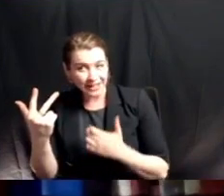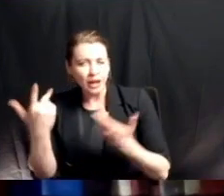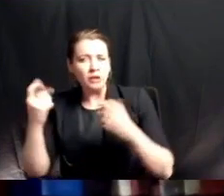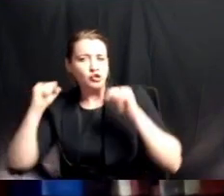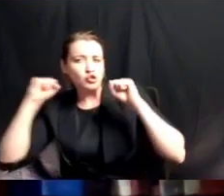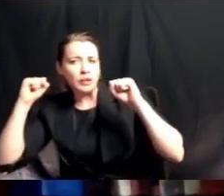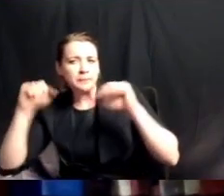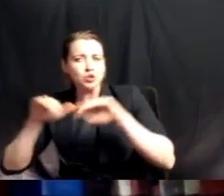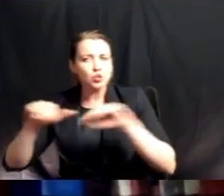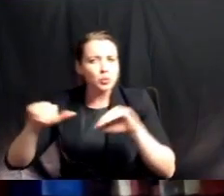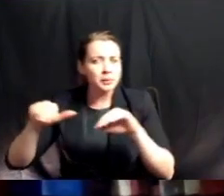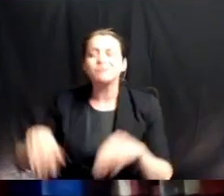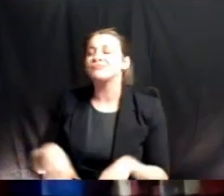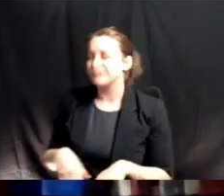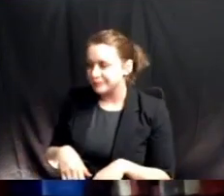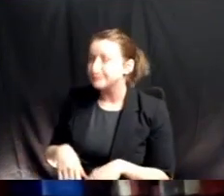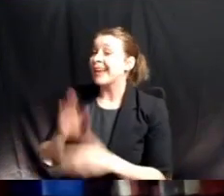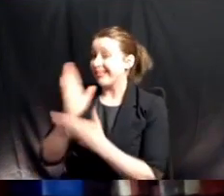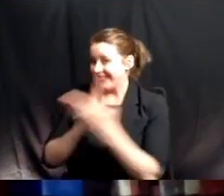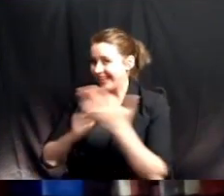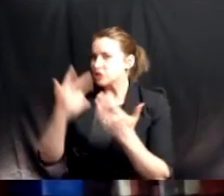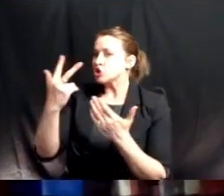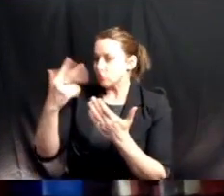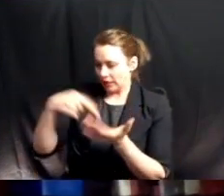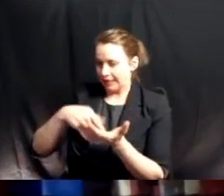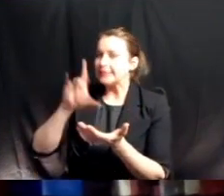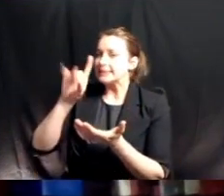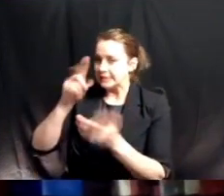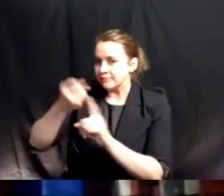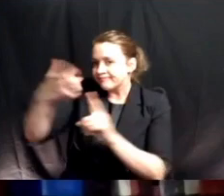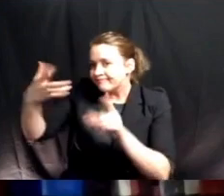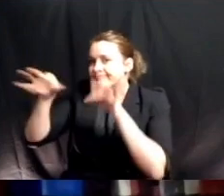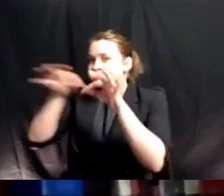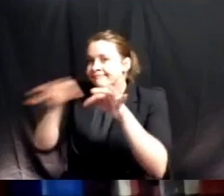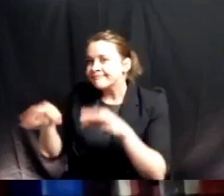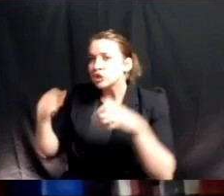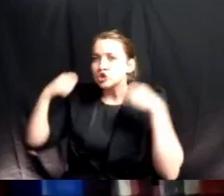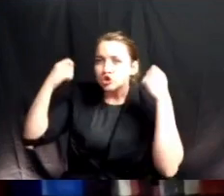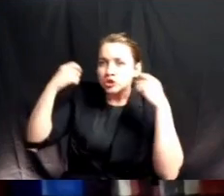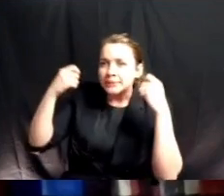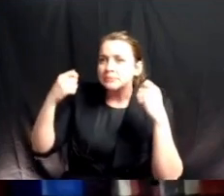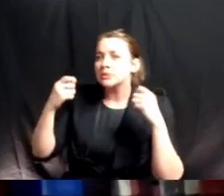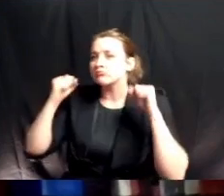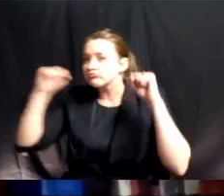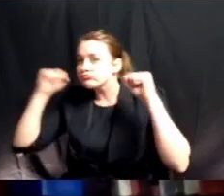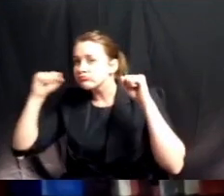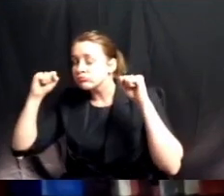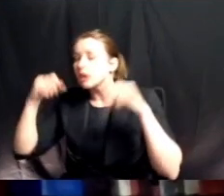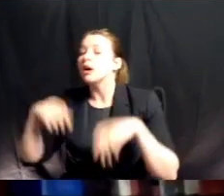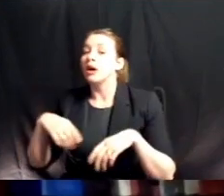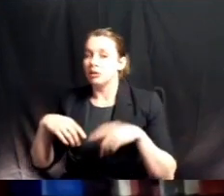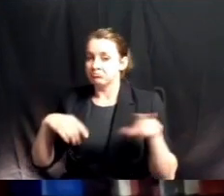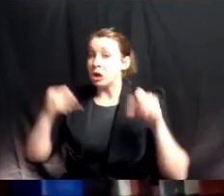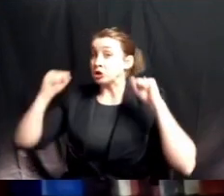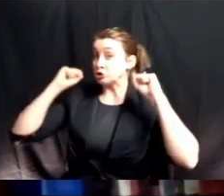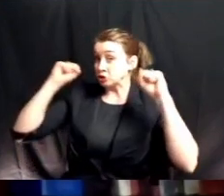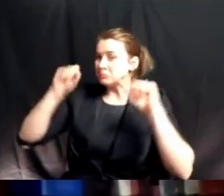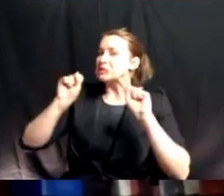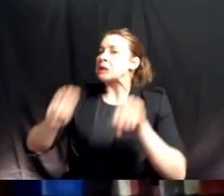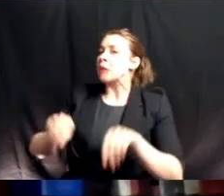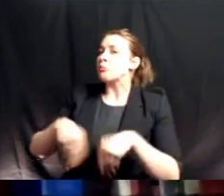the phase 3 program. So if you take a look, gyms are allowed to provide certain kinds of